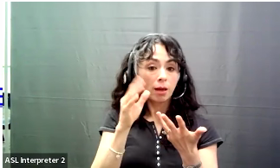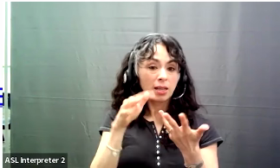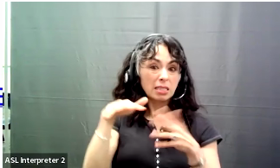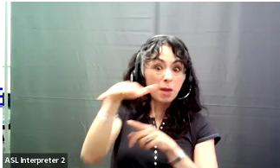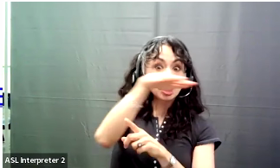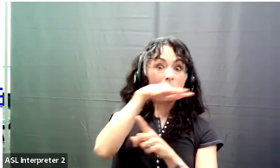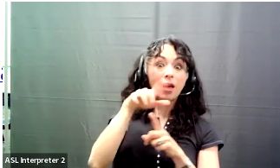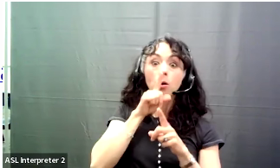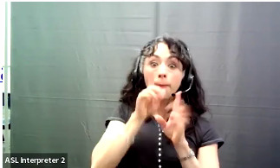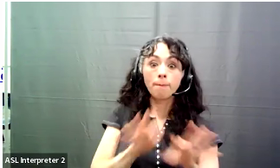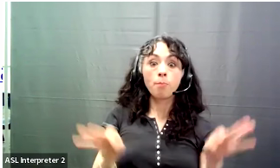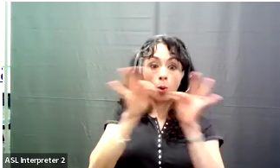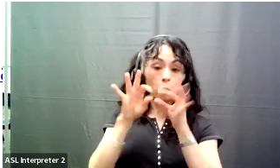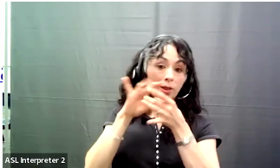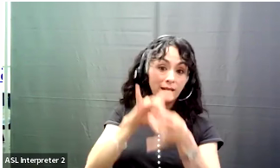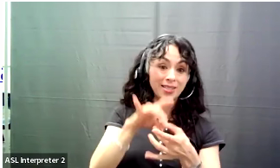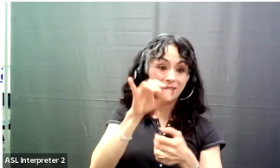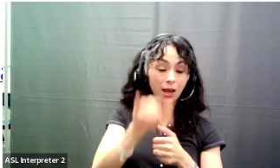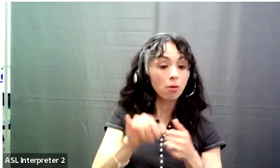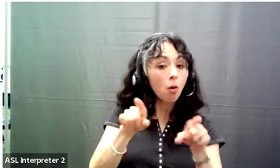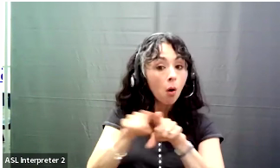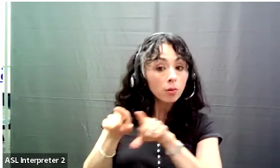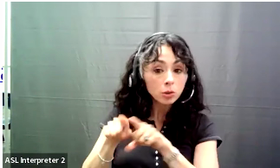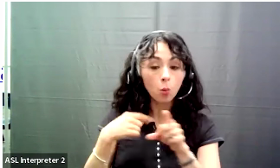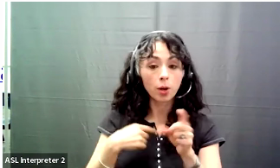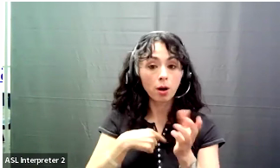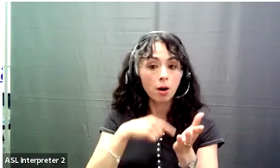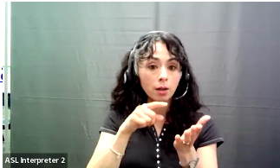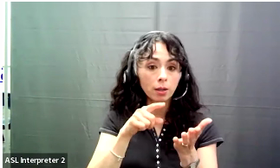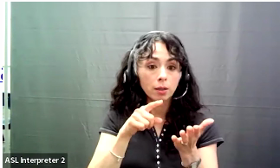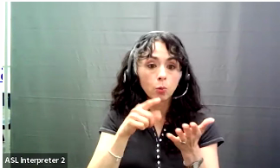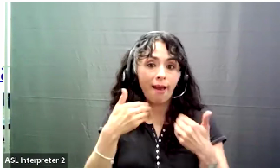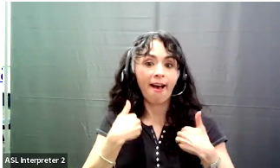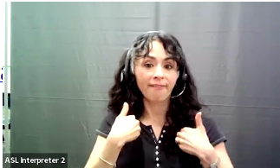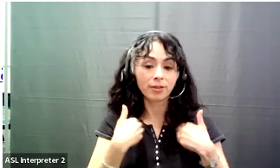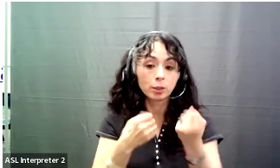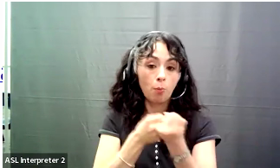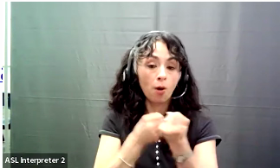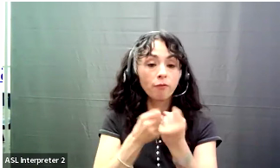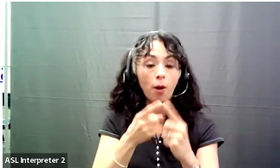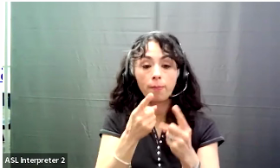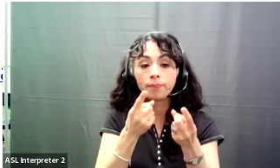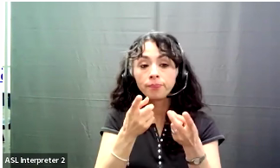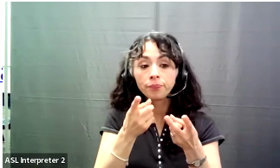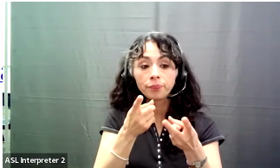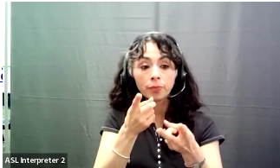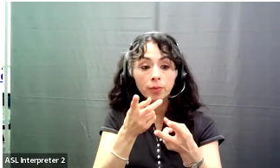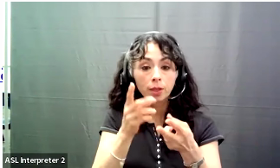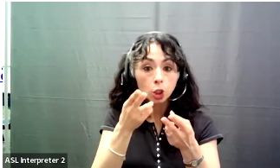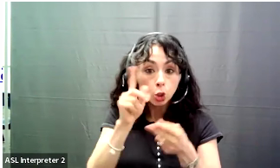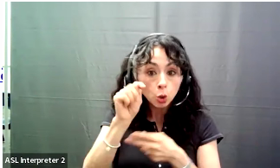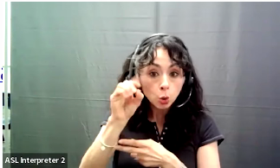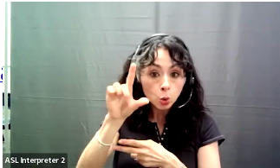geospatial spatial information. We also have agricultural statistics tool.